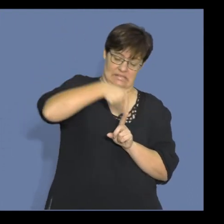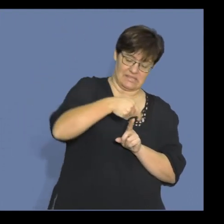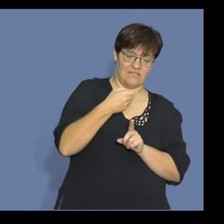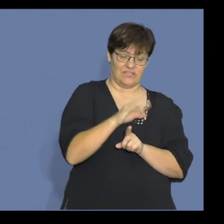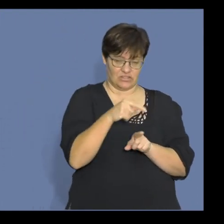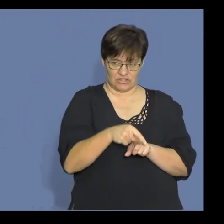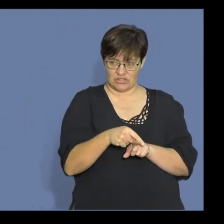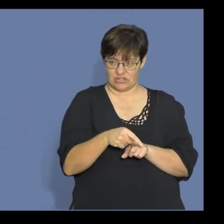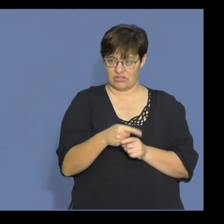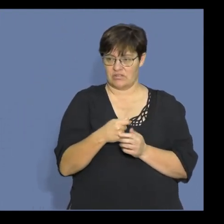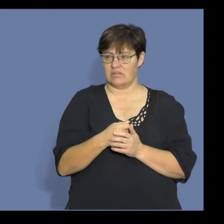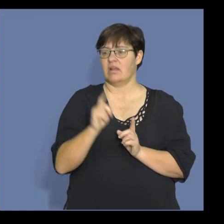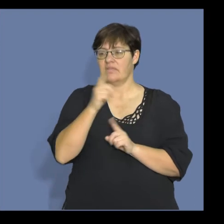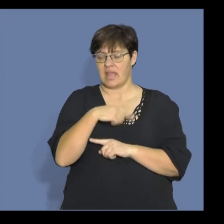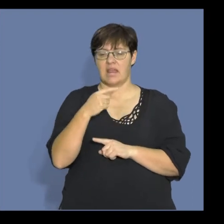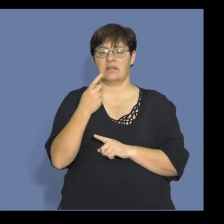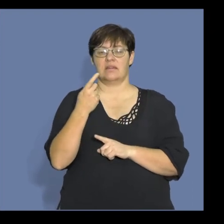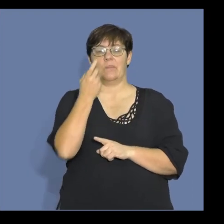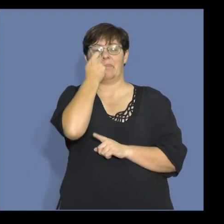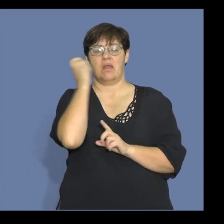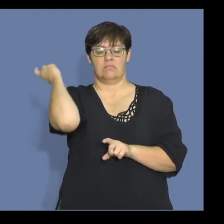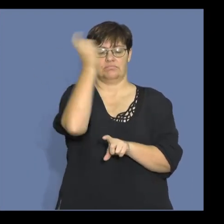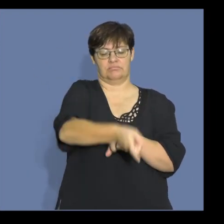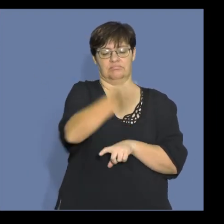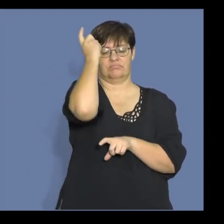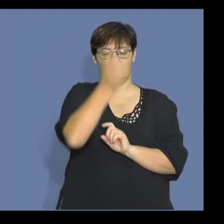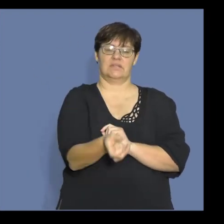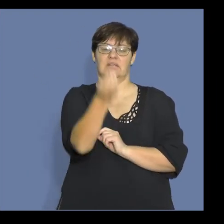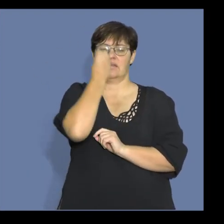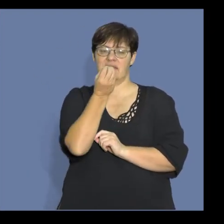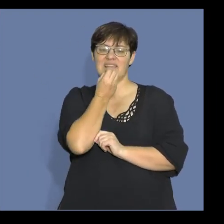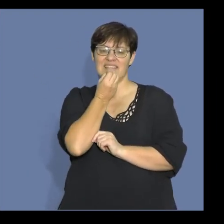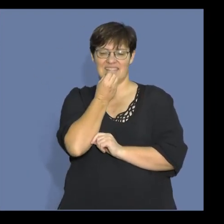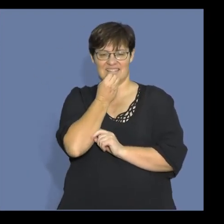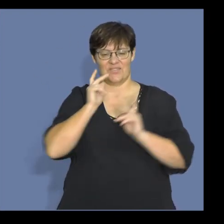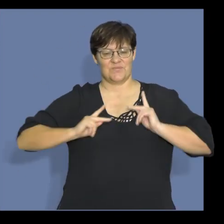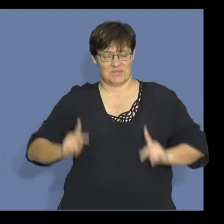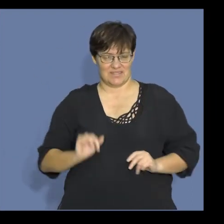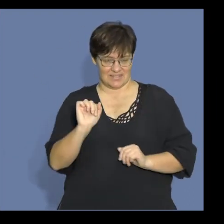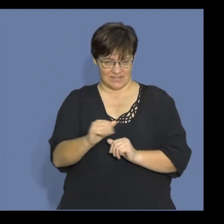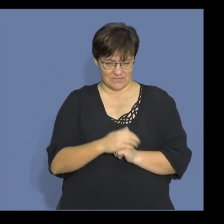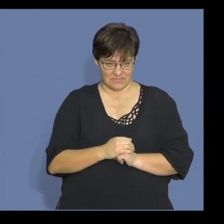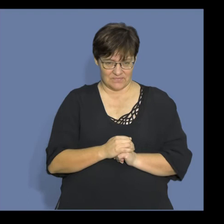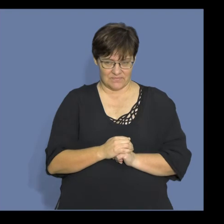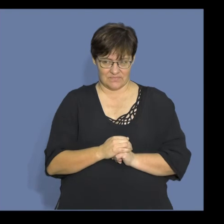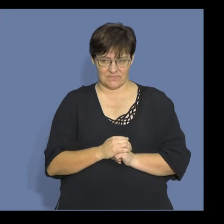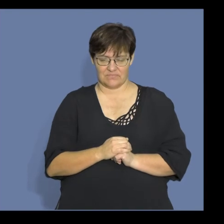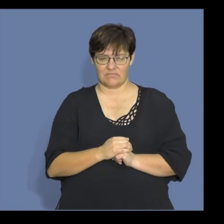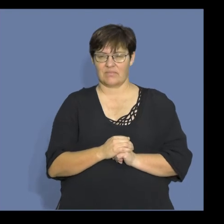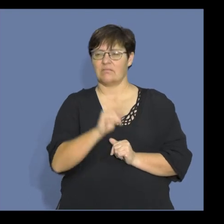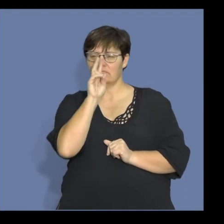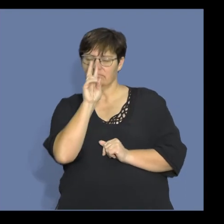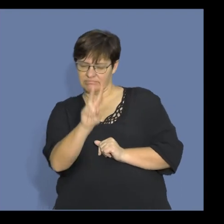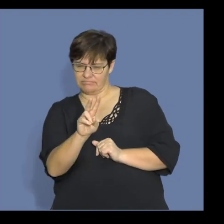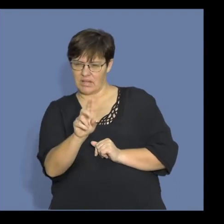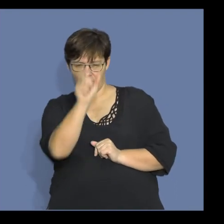being consumed, which are consuming the perch, and then these eventually form a source of nutrition or food for humans.